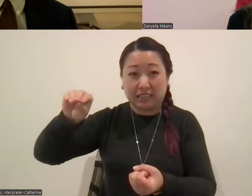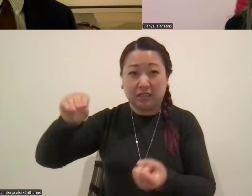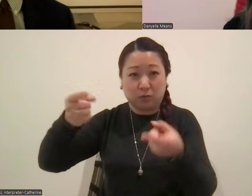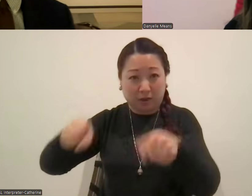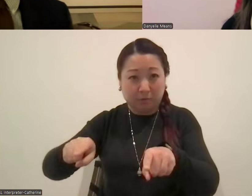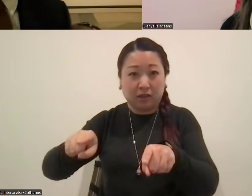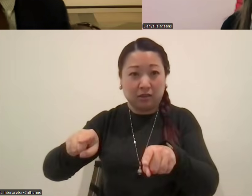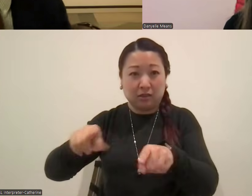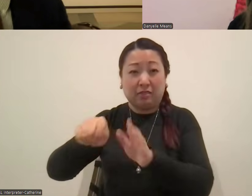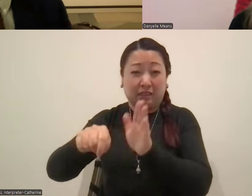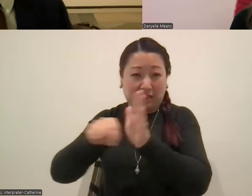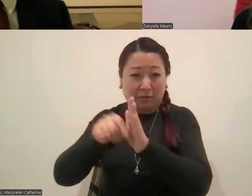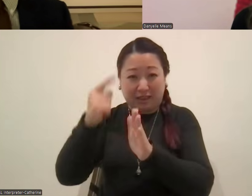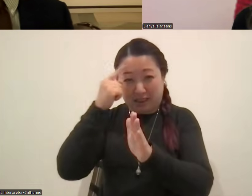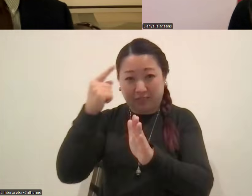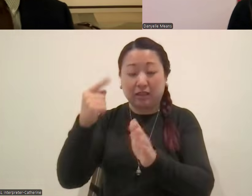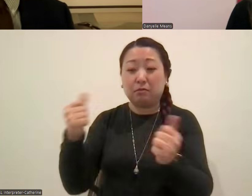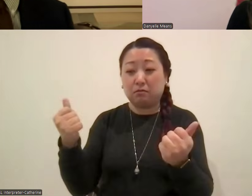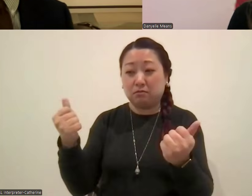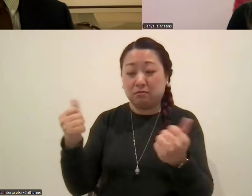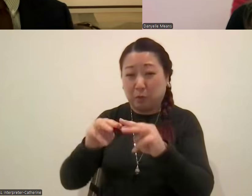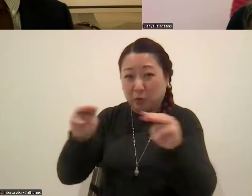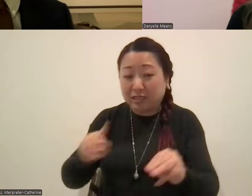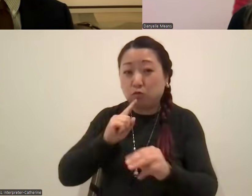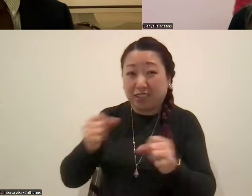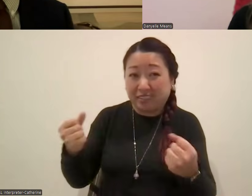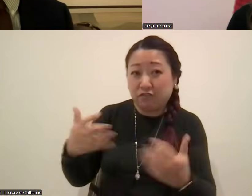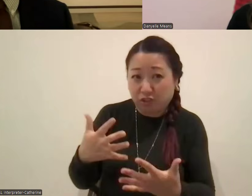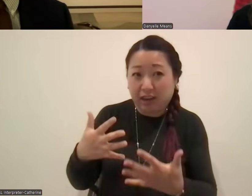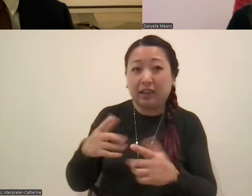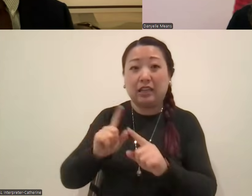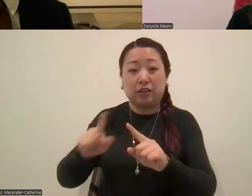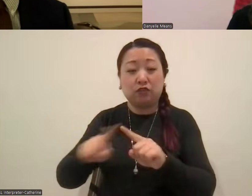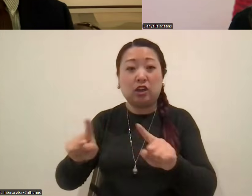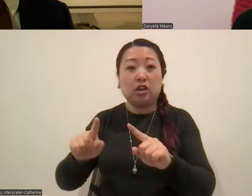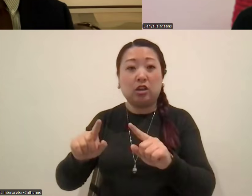very afraid that tribal communities would come,